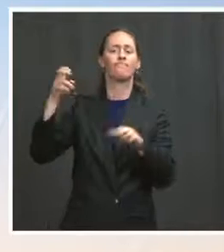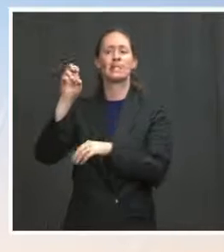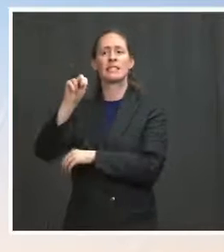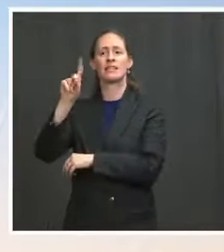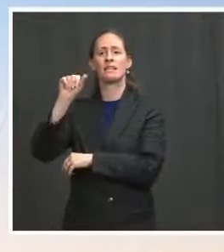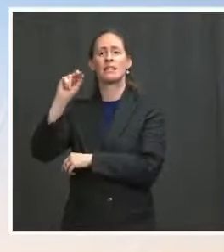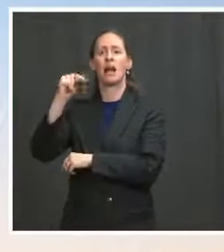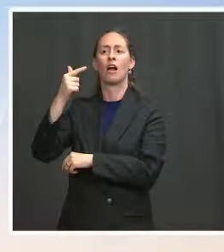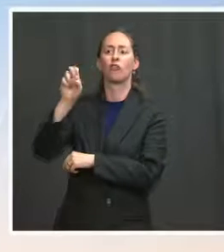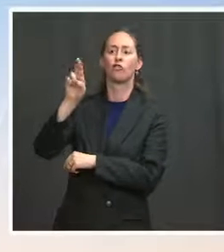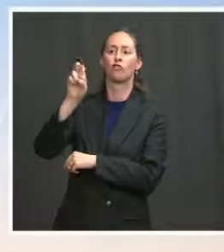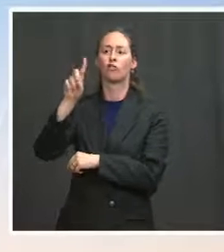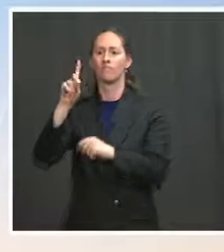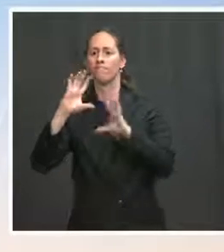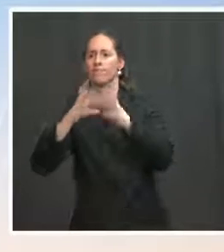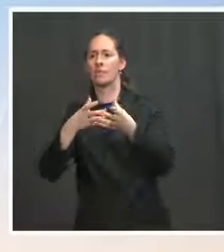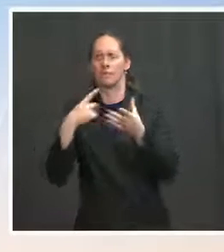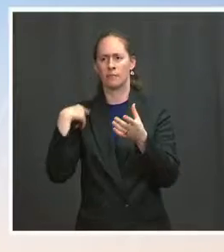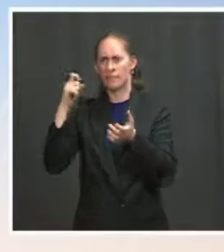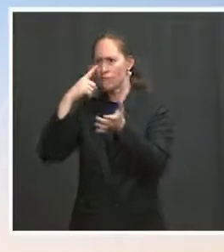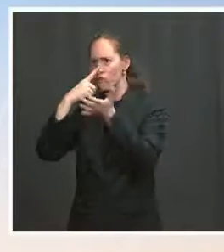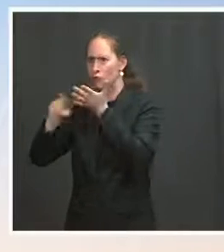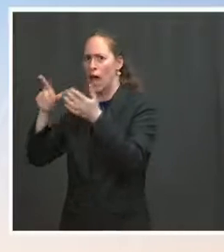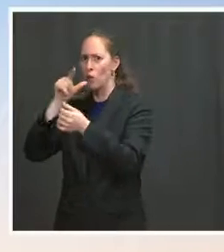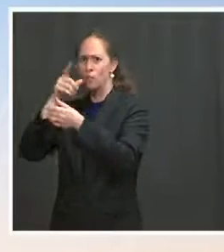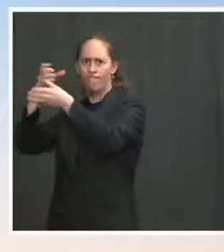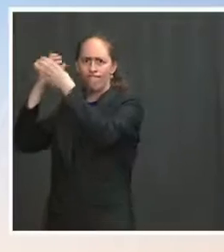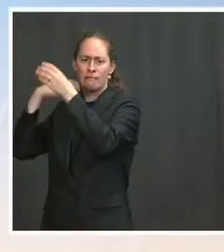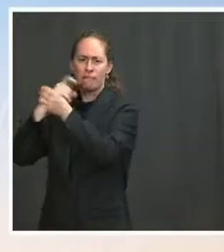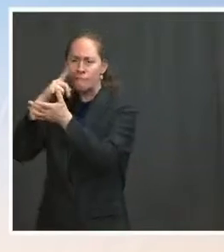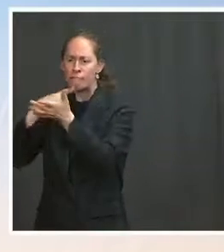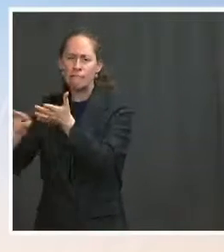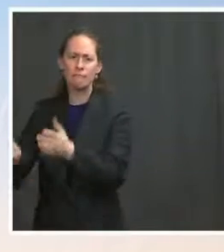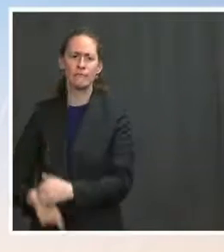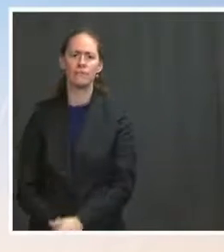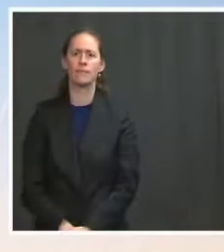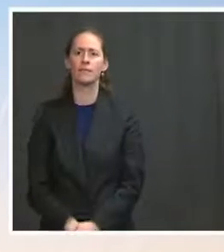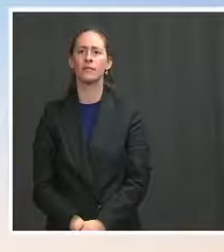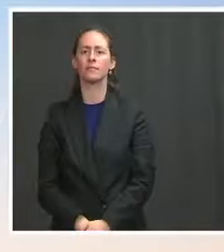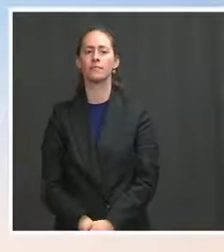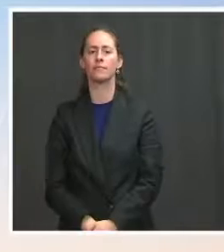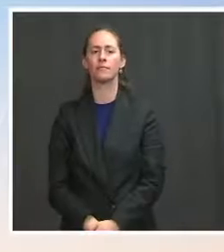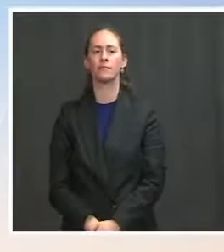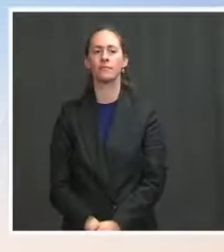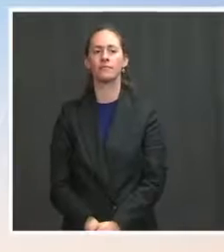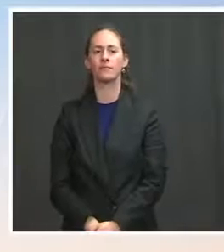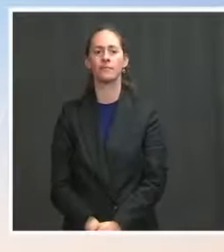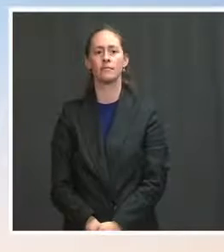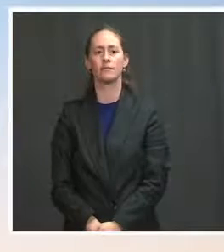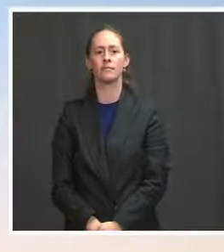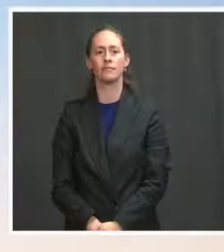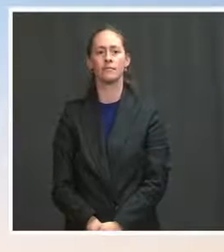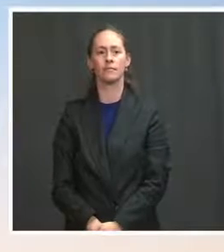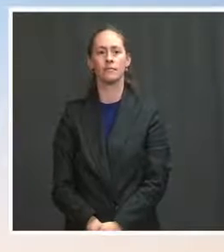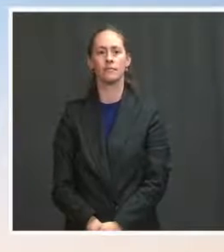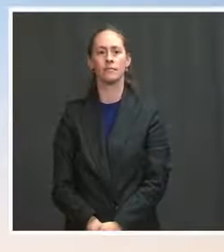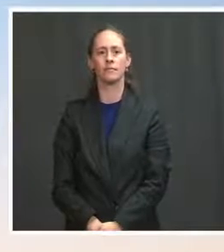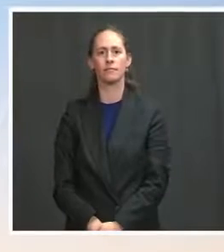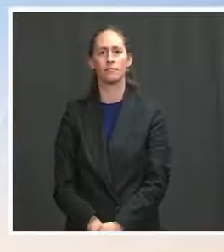be more specific about that. Go ahead. Thank you. President Karimi, Afghan journalist, many Afghan protesters